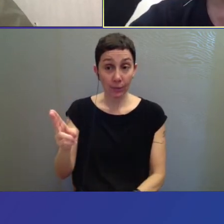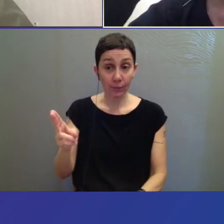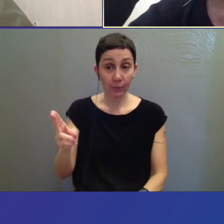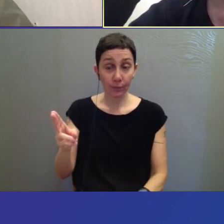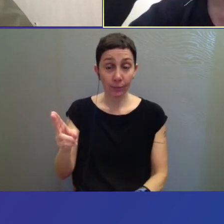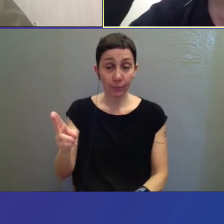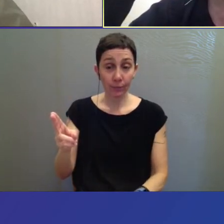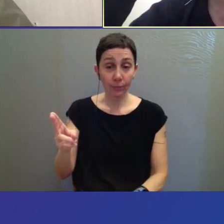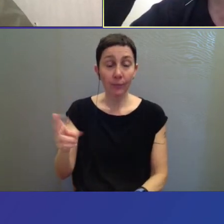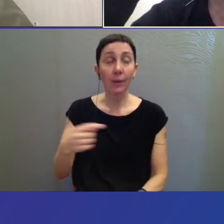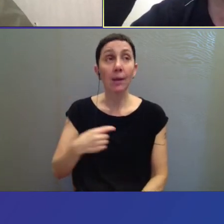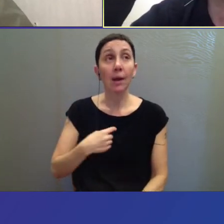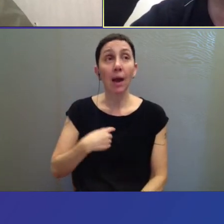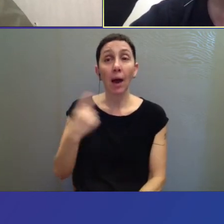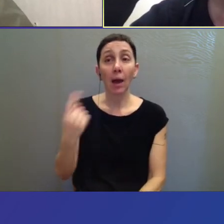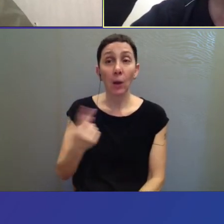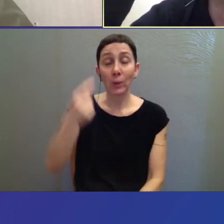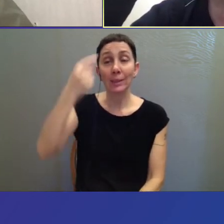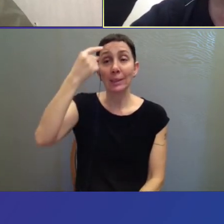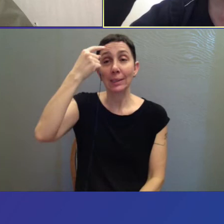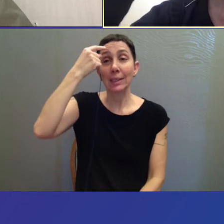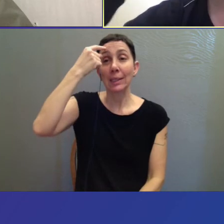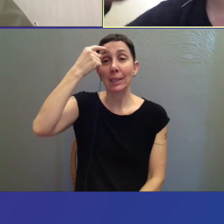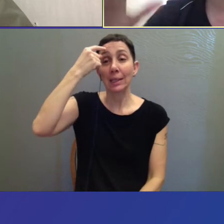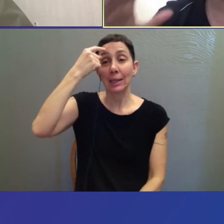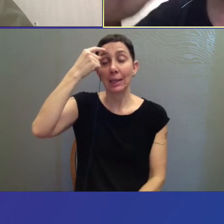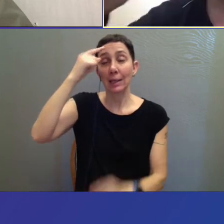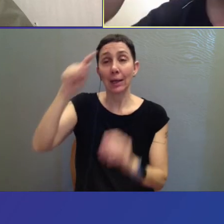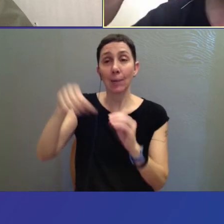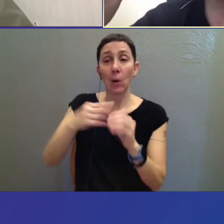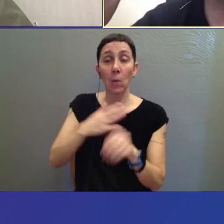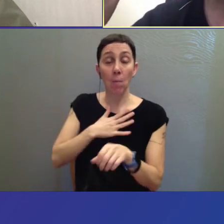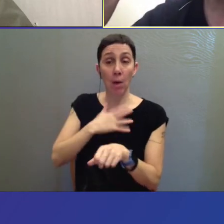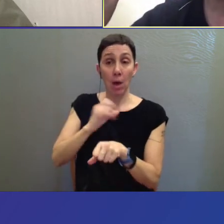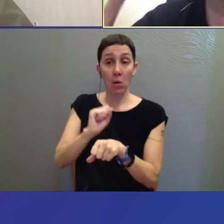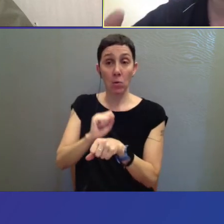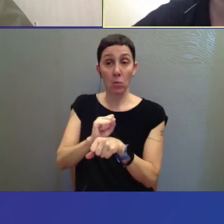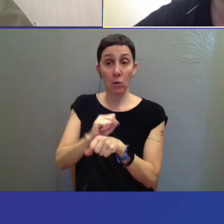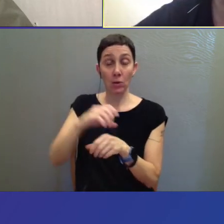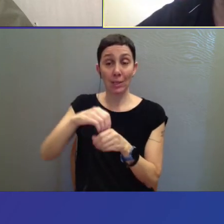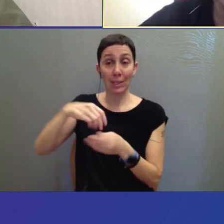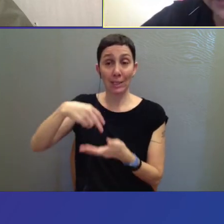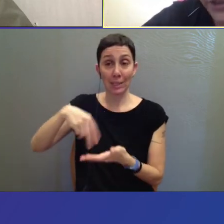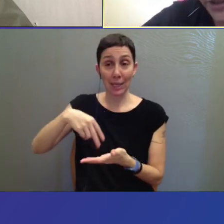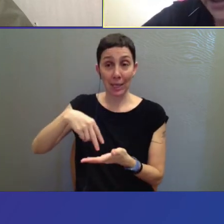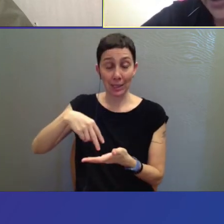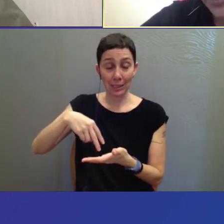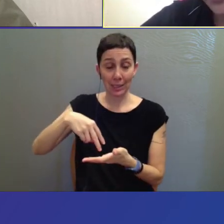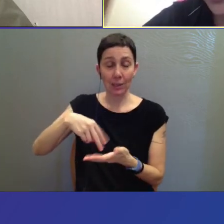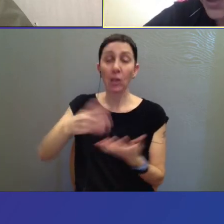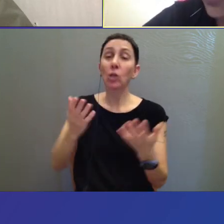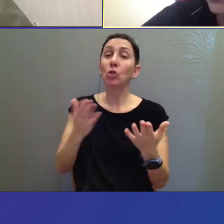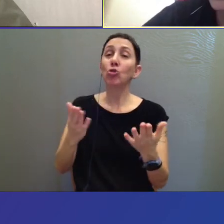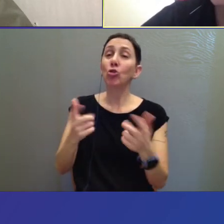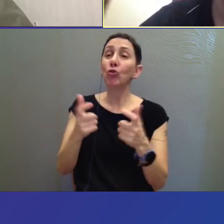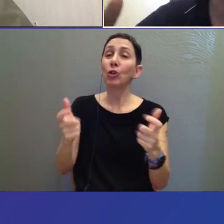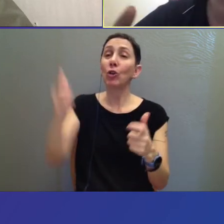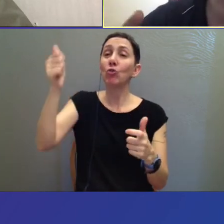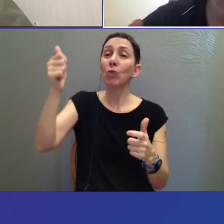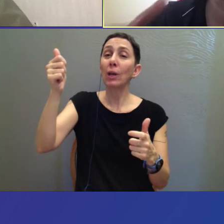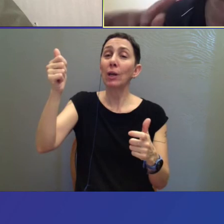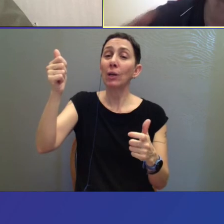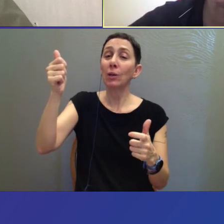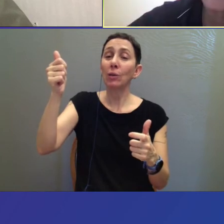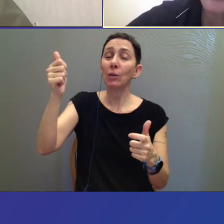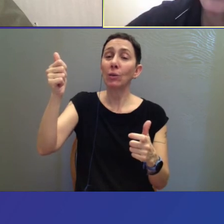think of my work in dance as being in service of a greater, something that is greater